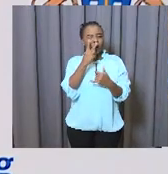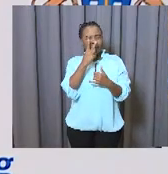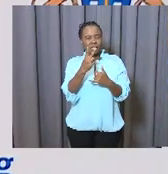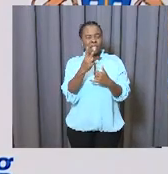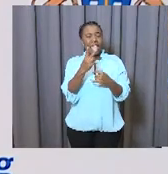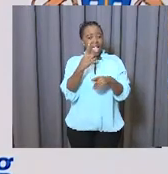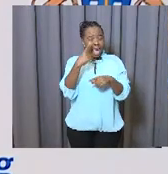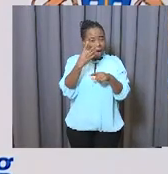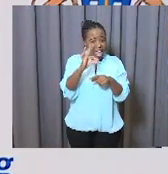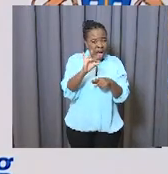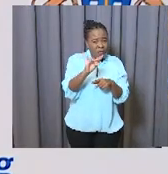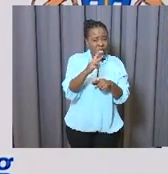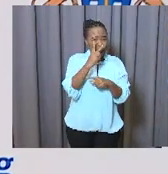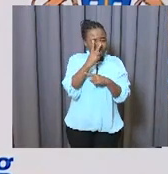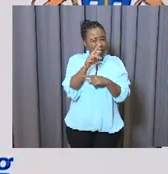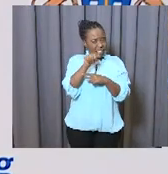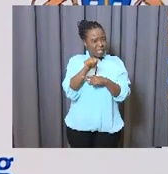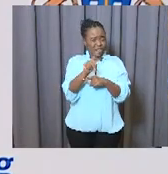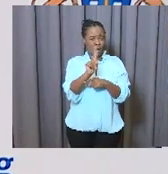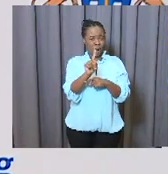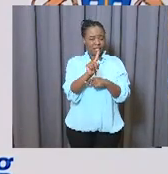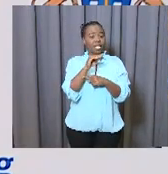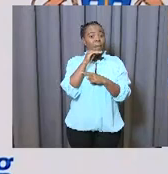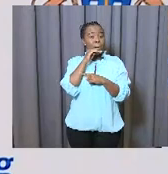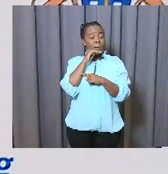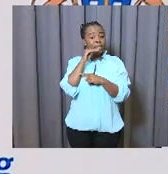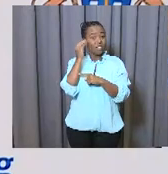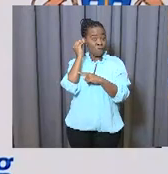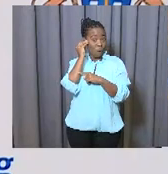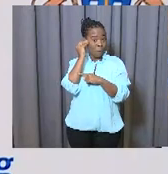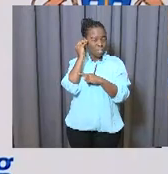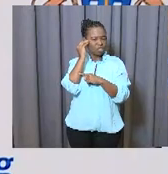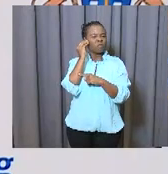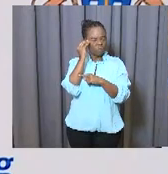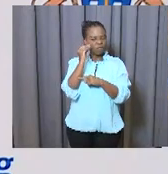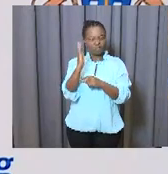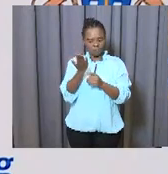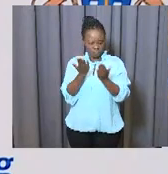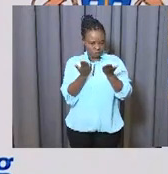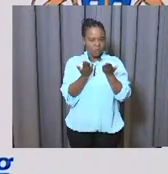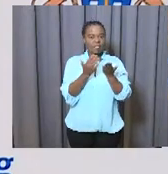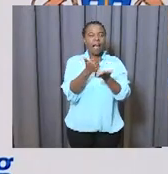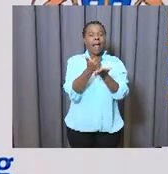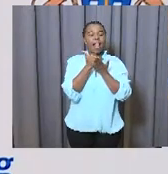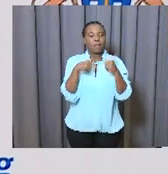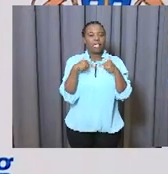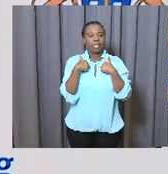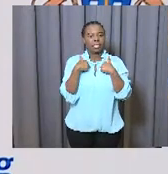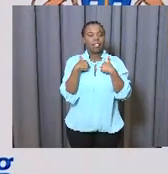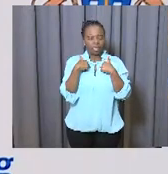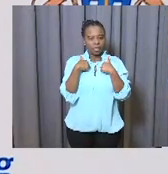this every day, this is data and intelligence to help inform where do we direct